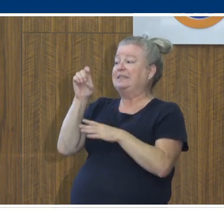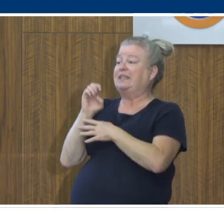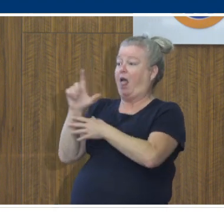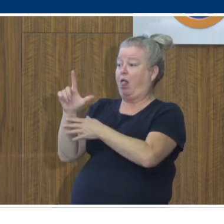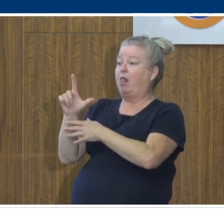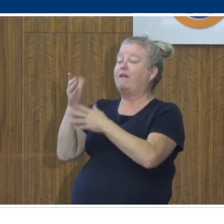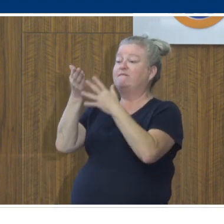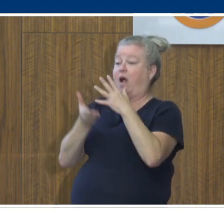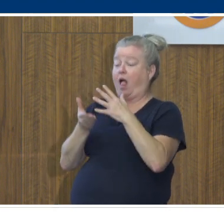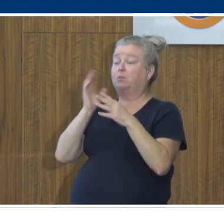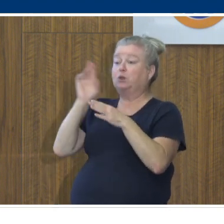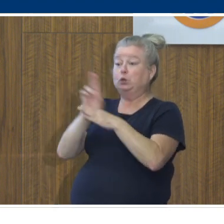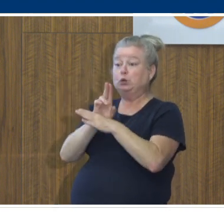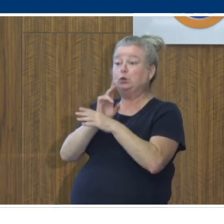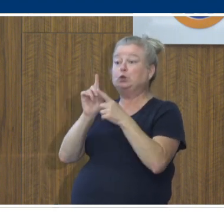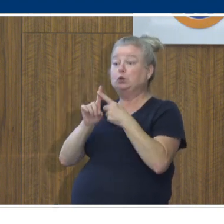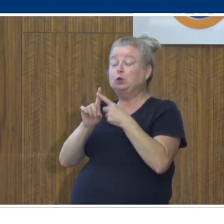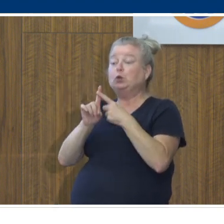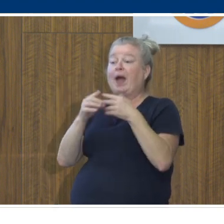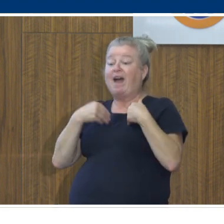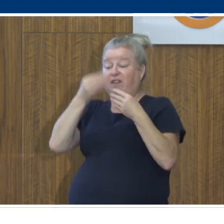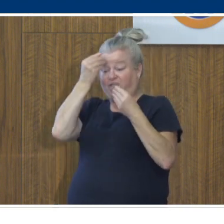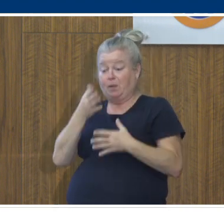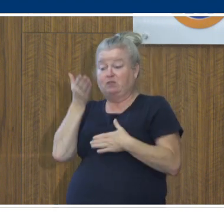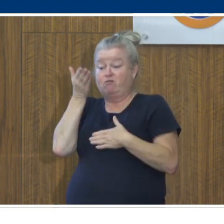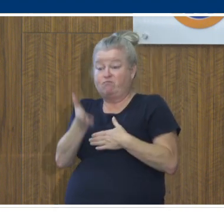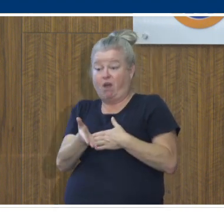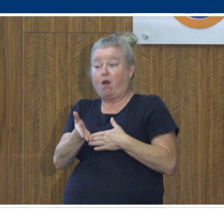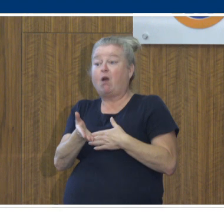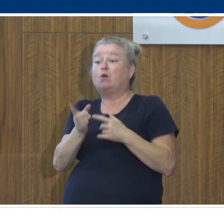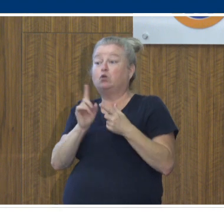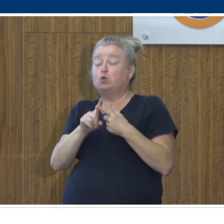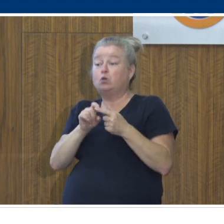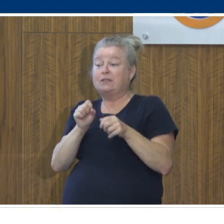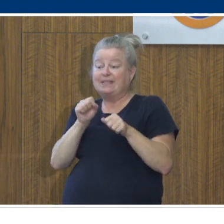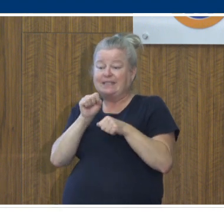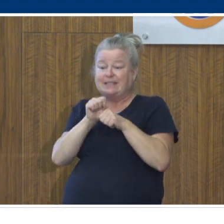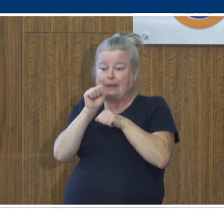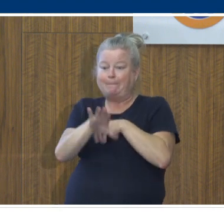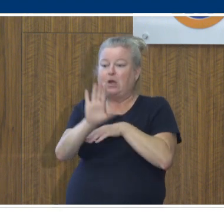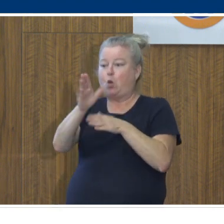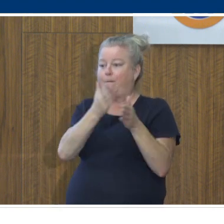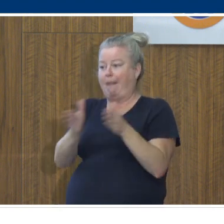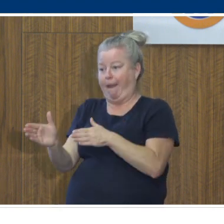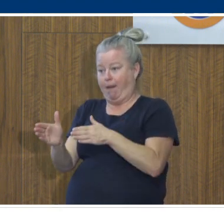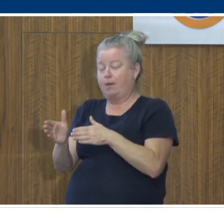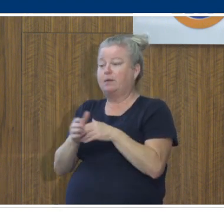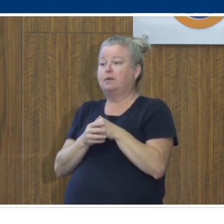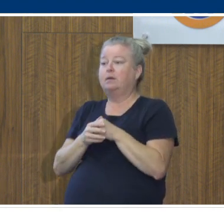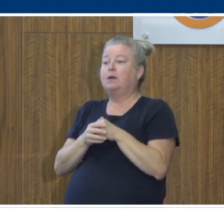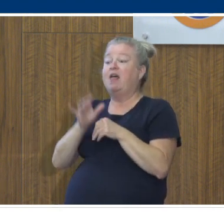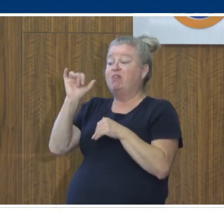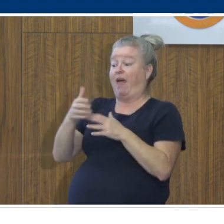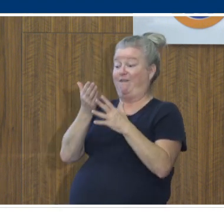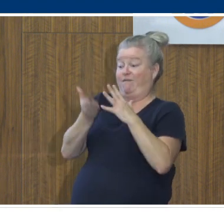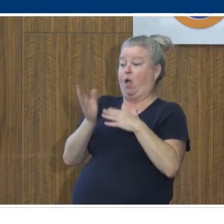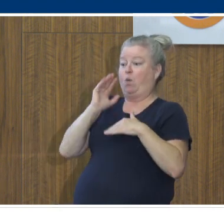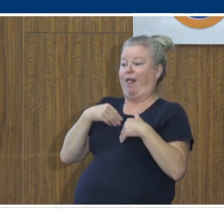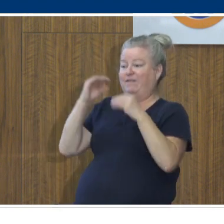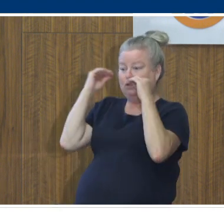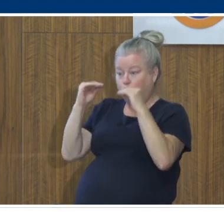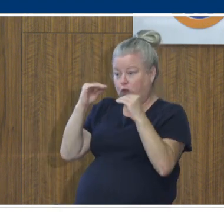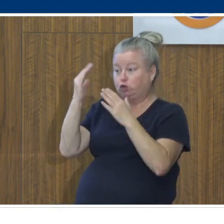will be used as reference information or can also be used to submit a plan. The Excel file will have an instruction